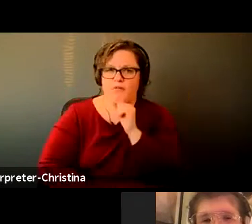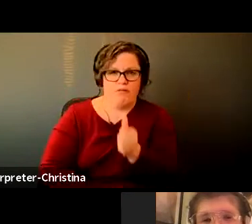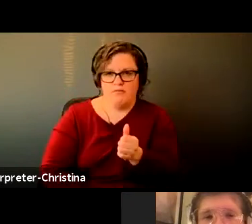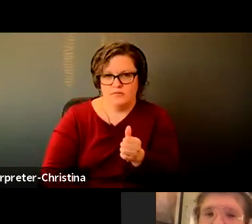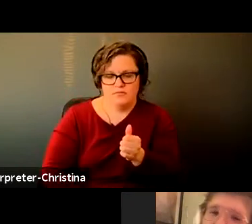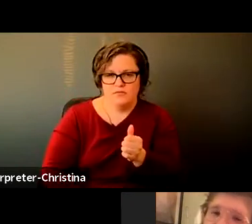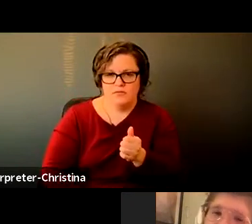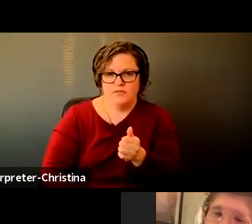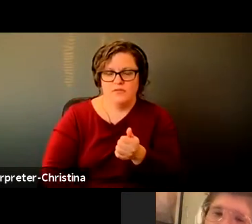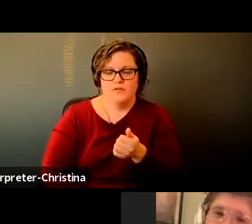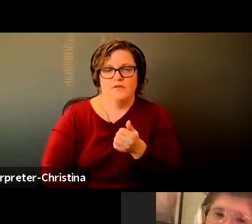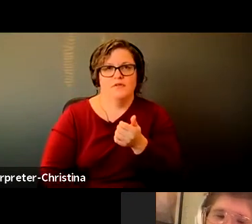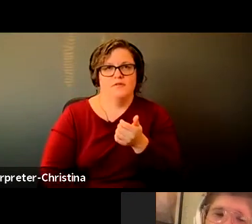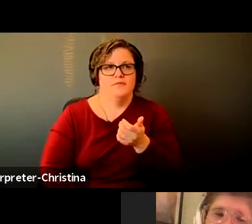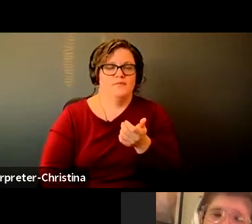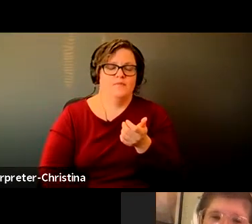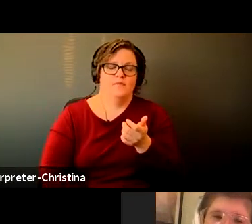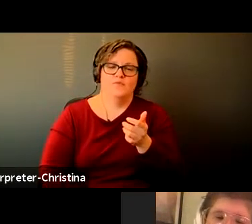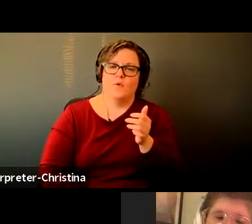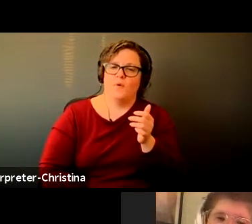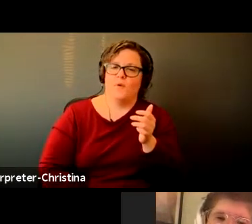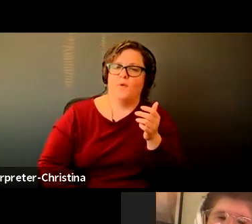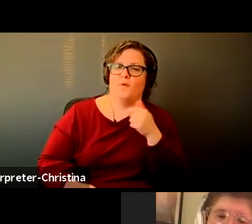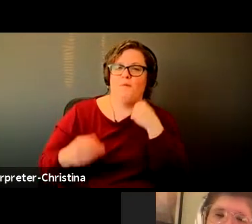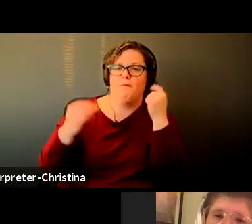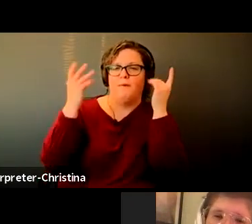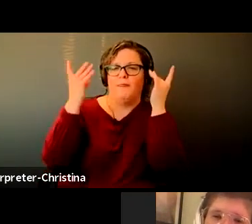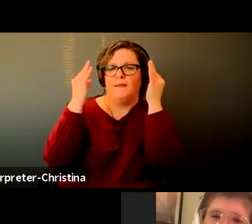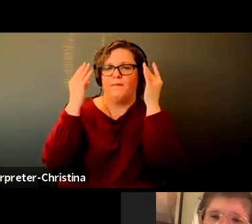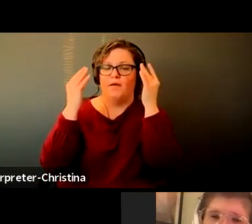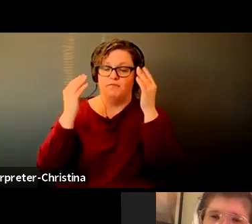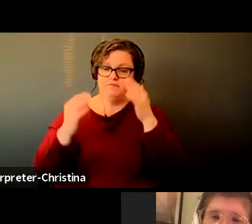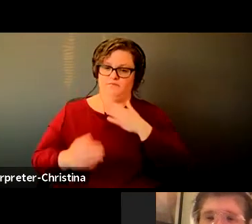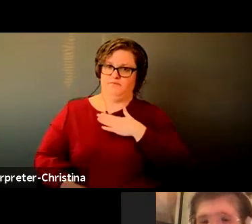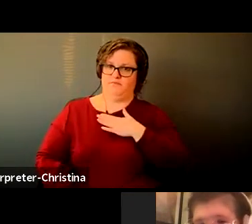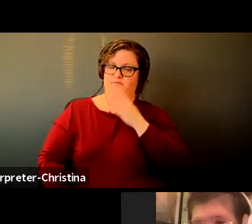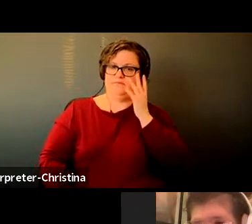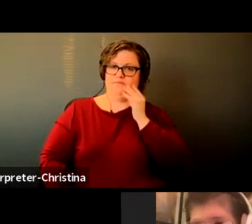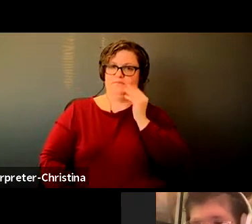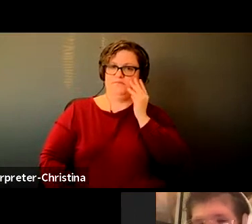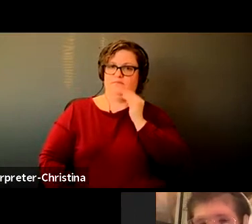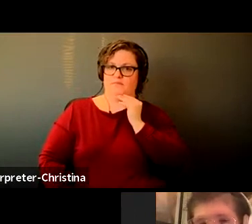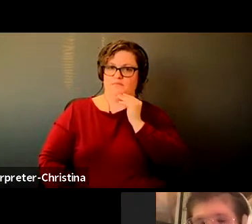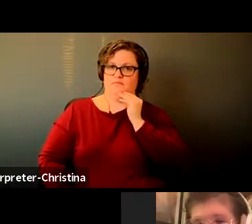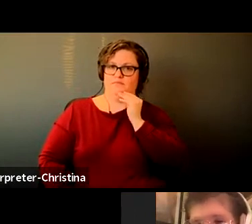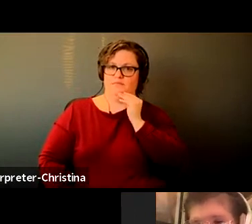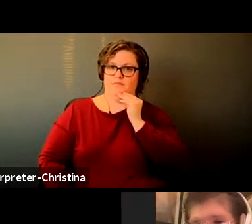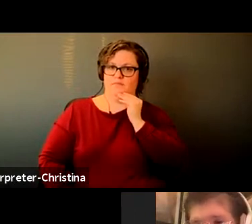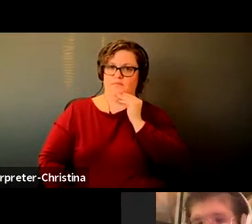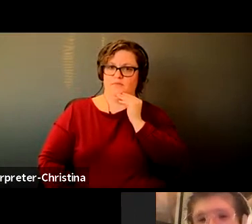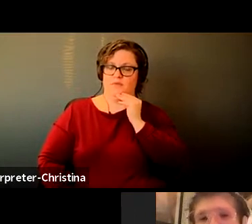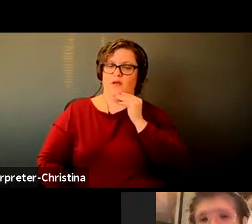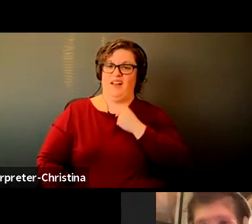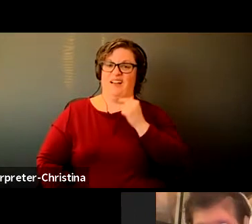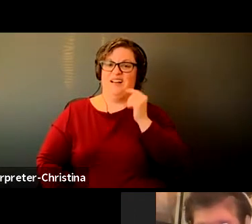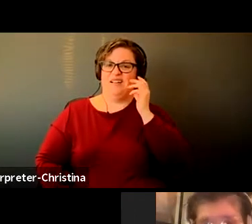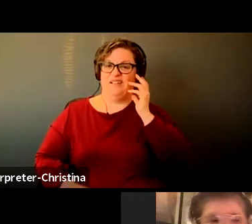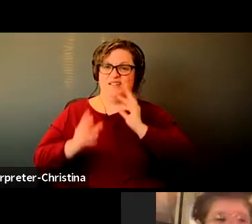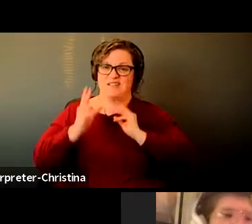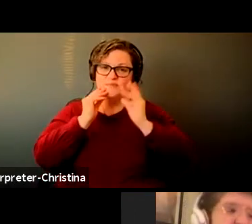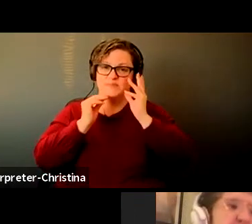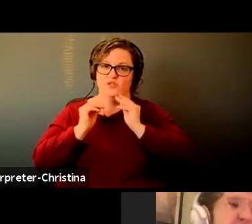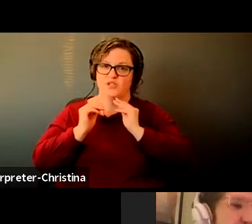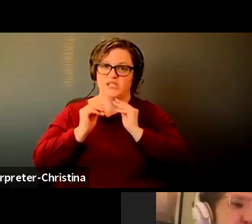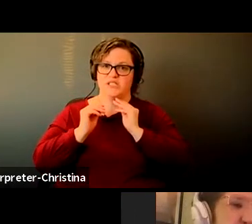And I've been thinking a lot of like the multiple ways in which, for me at least, like, I've created from a place of crisis and